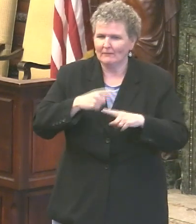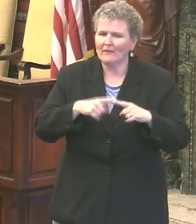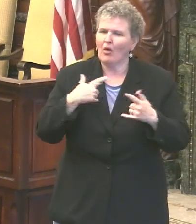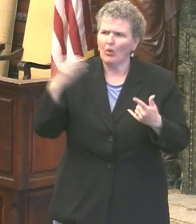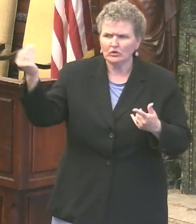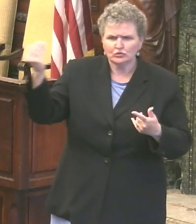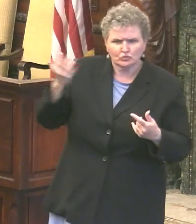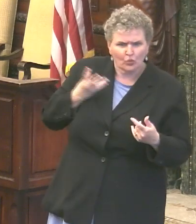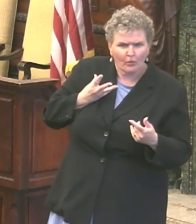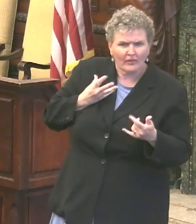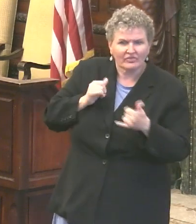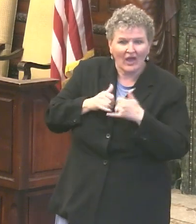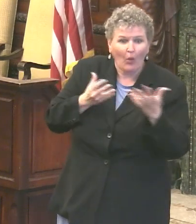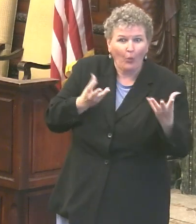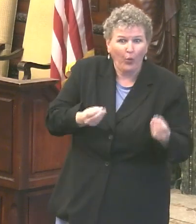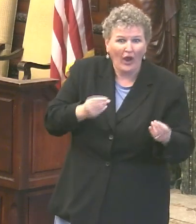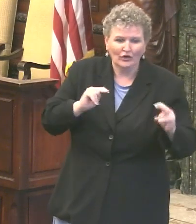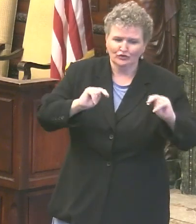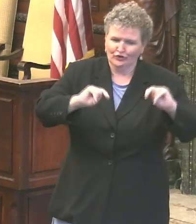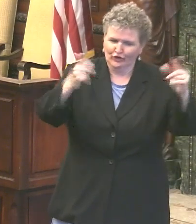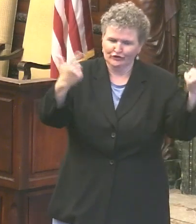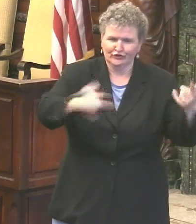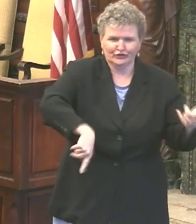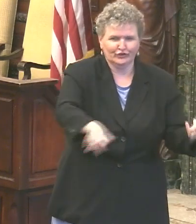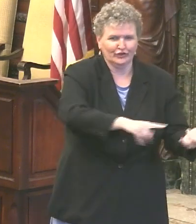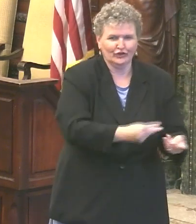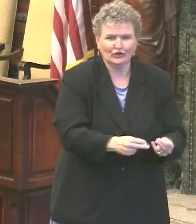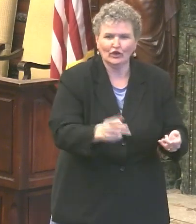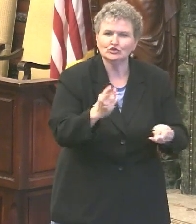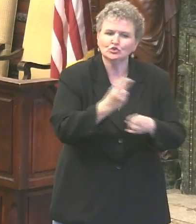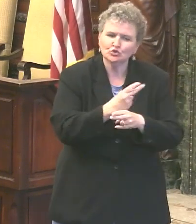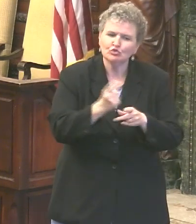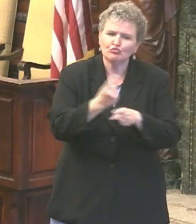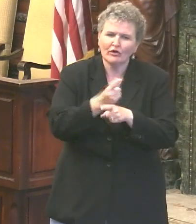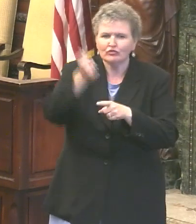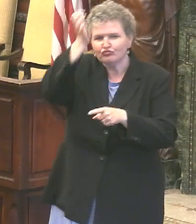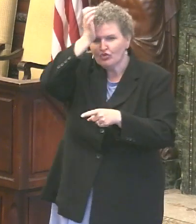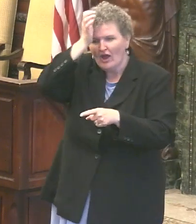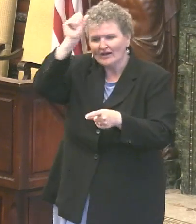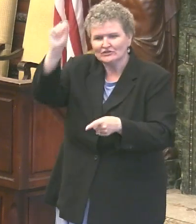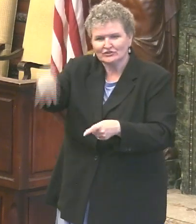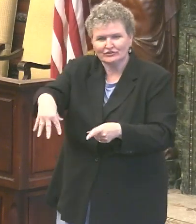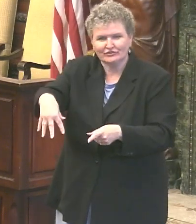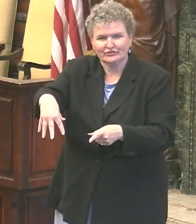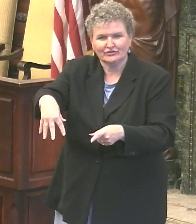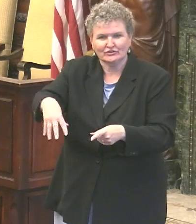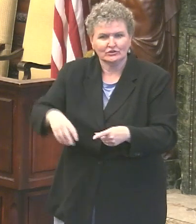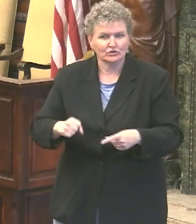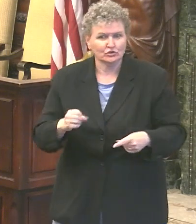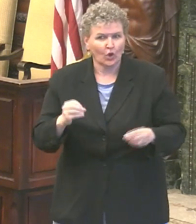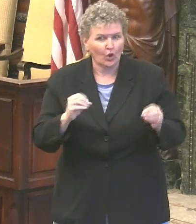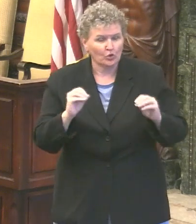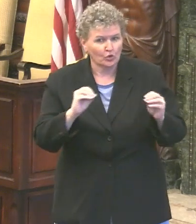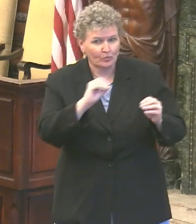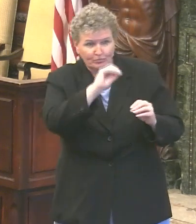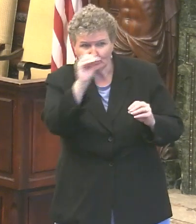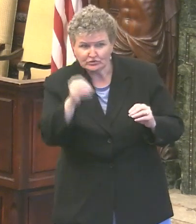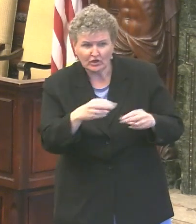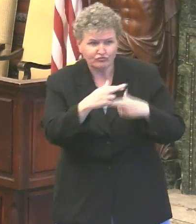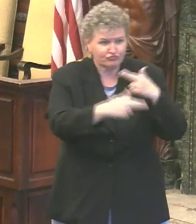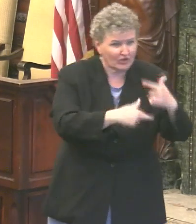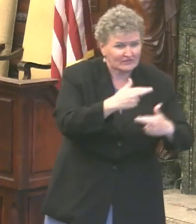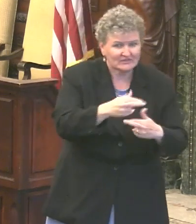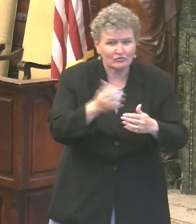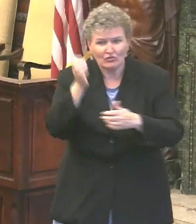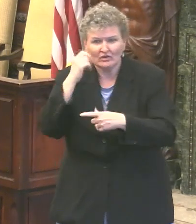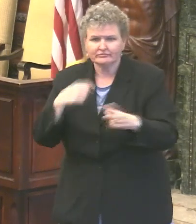know how much of the collection would be combining trash and recycling? I have no idea. Okay, thank you. All right,